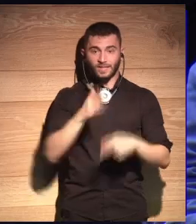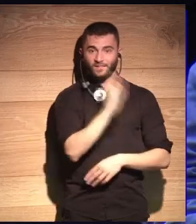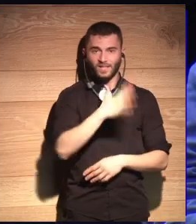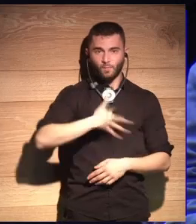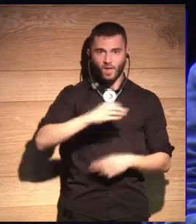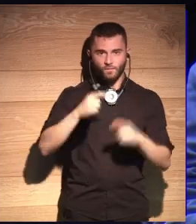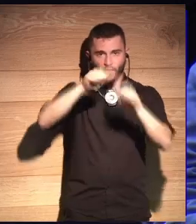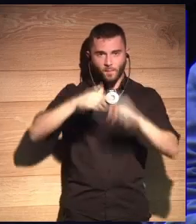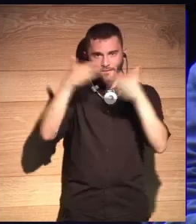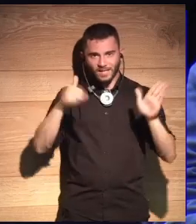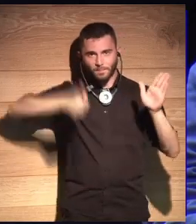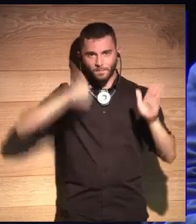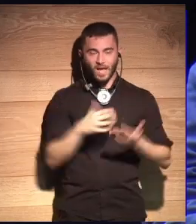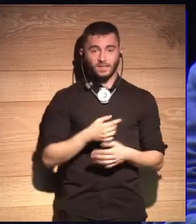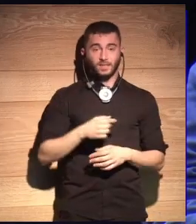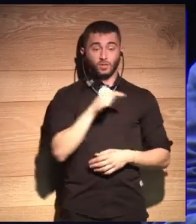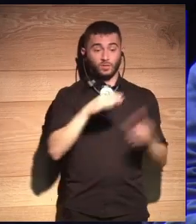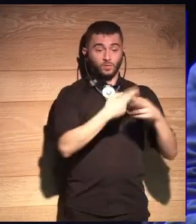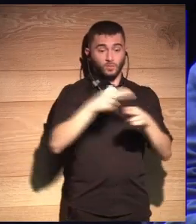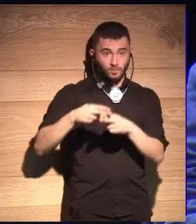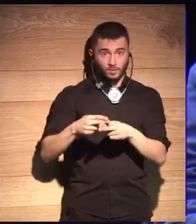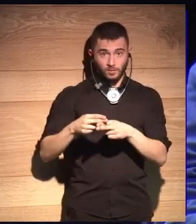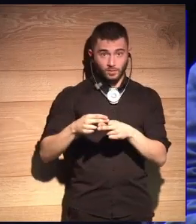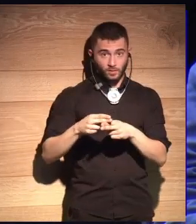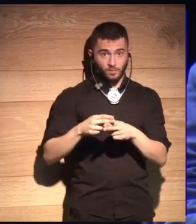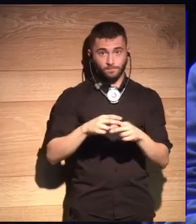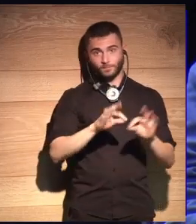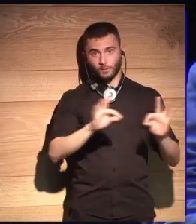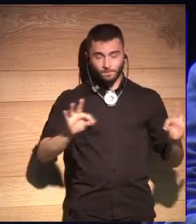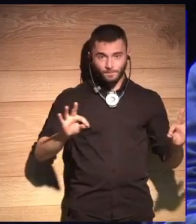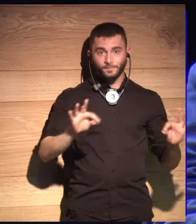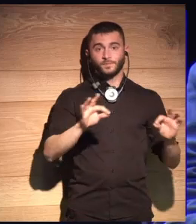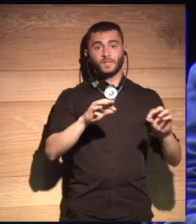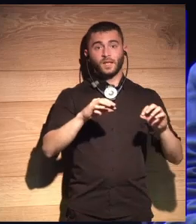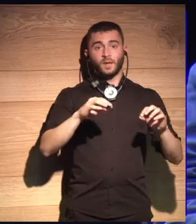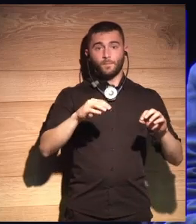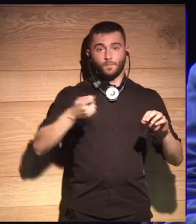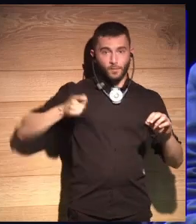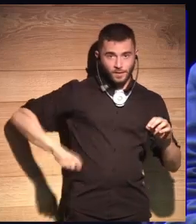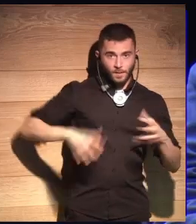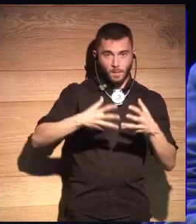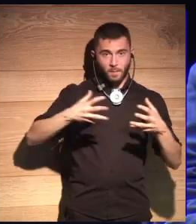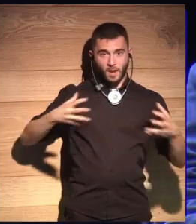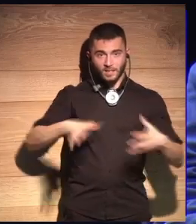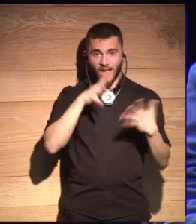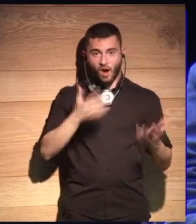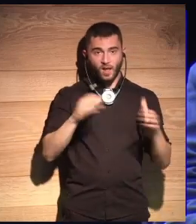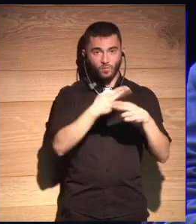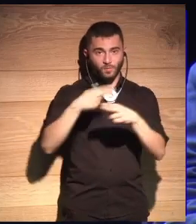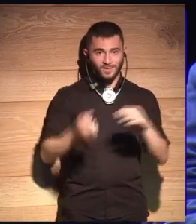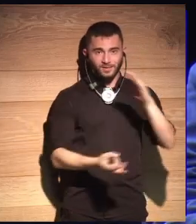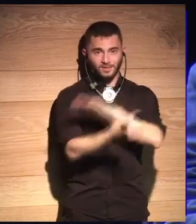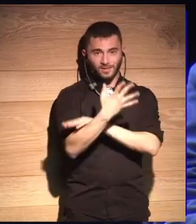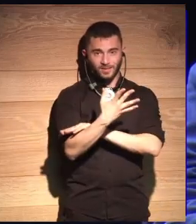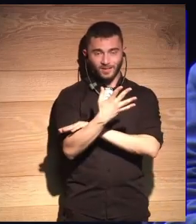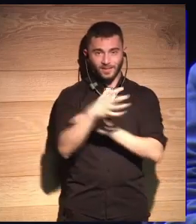in much more open ways. And the political parties have a bureaucracy, but they have become very professional. They are professionalized. Now you do not